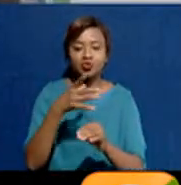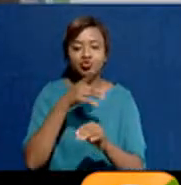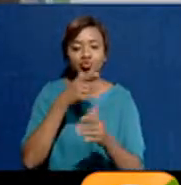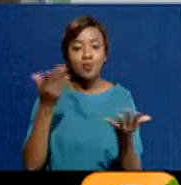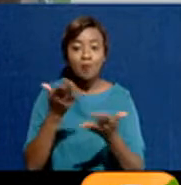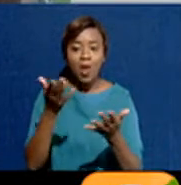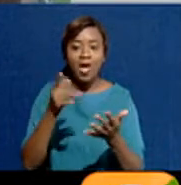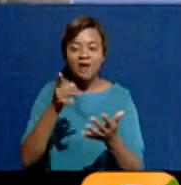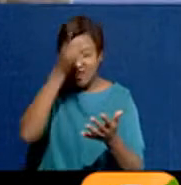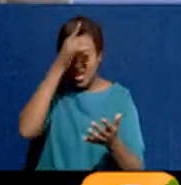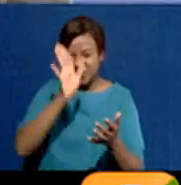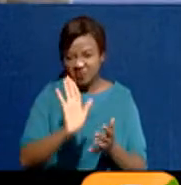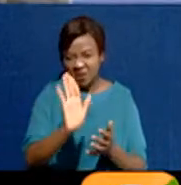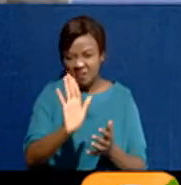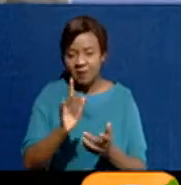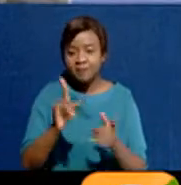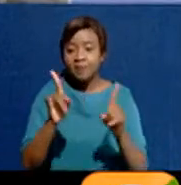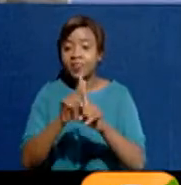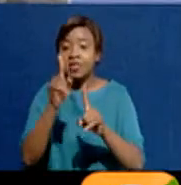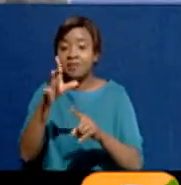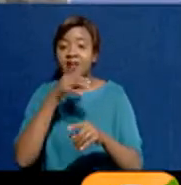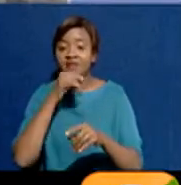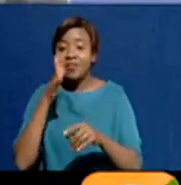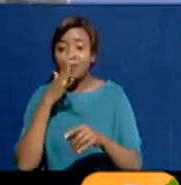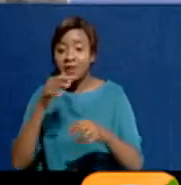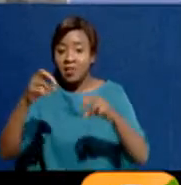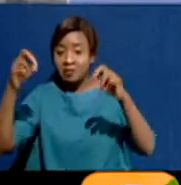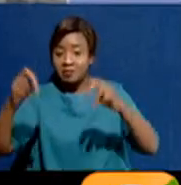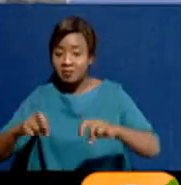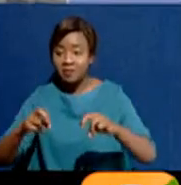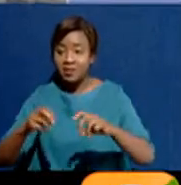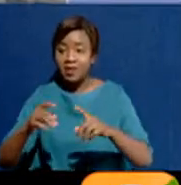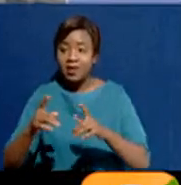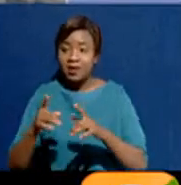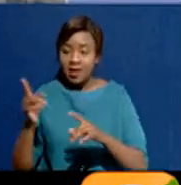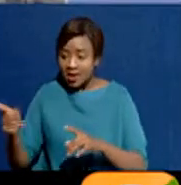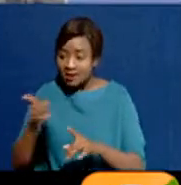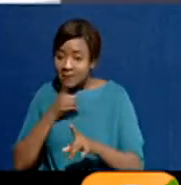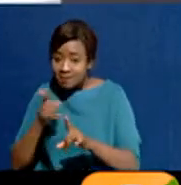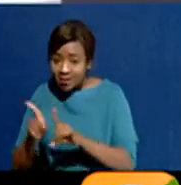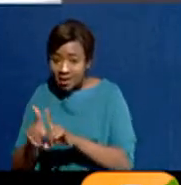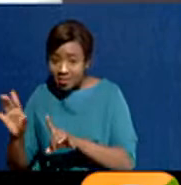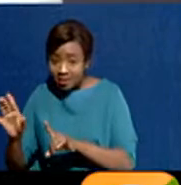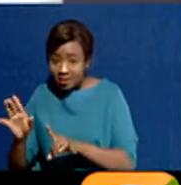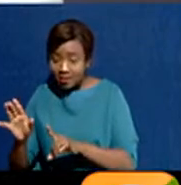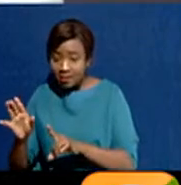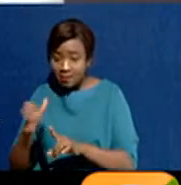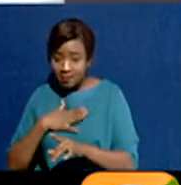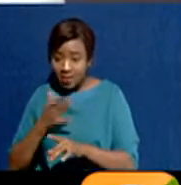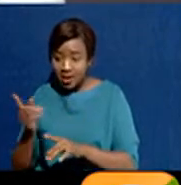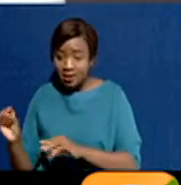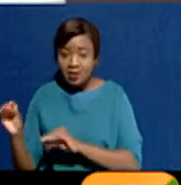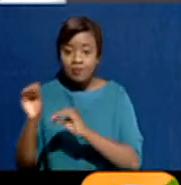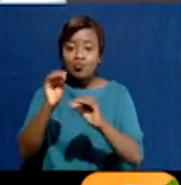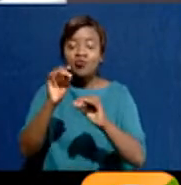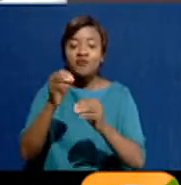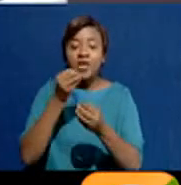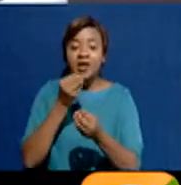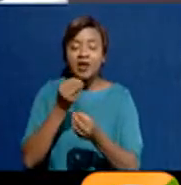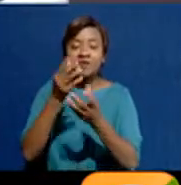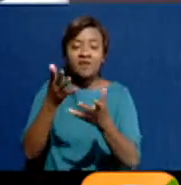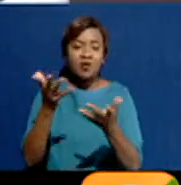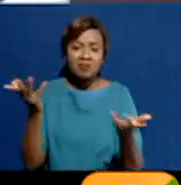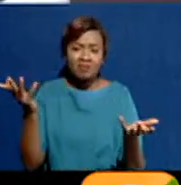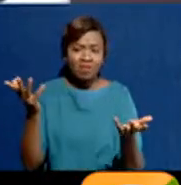born. Those parents also sat them down. And my brother followed her. And he went and said, I